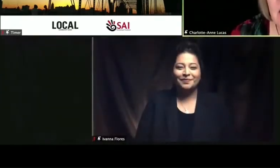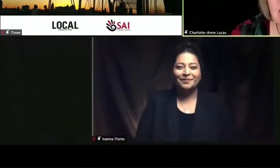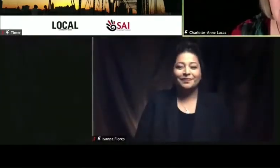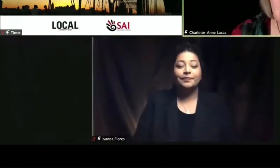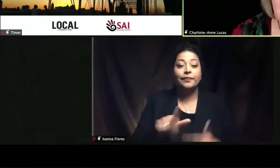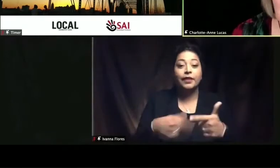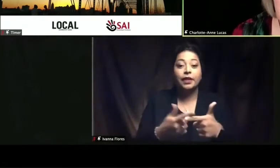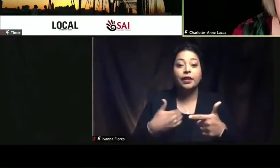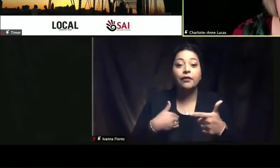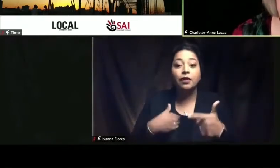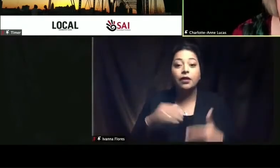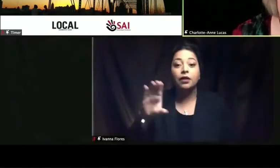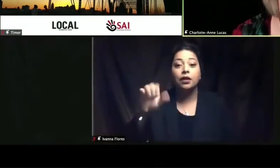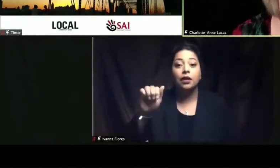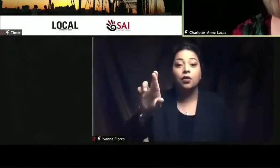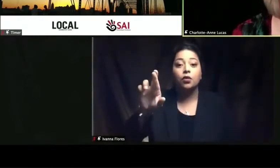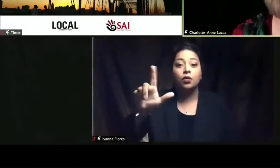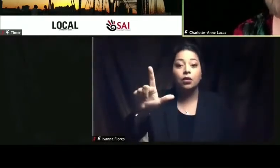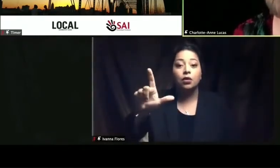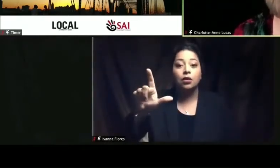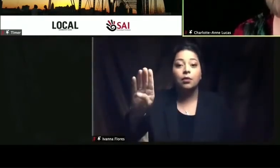next candidate is Carl Booker.